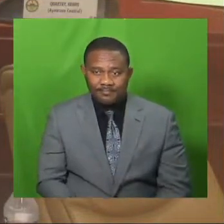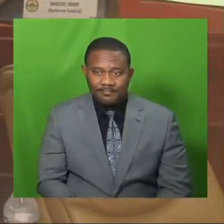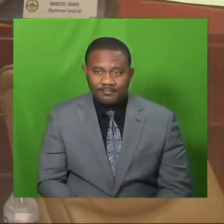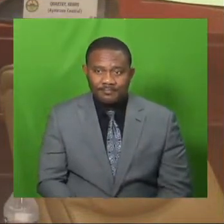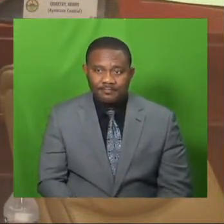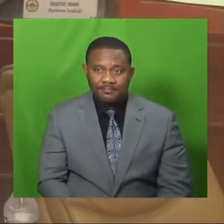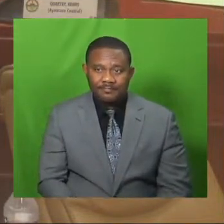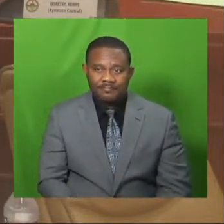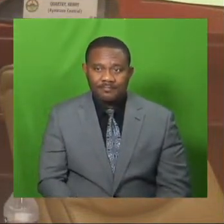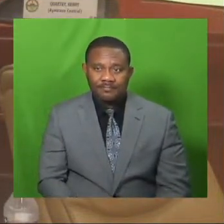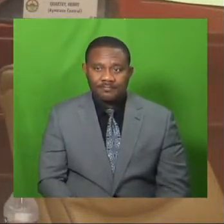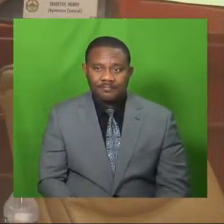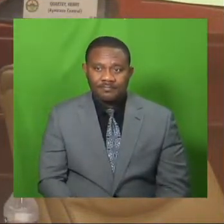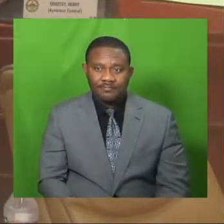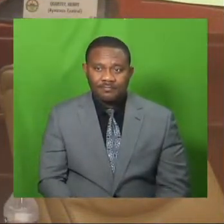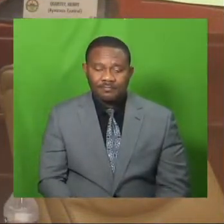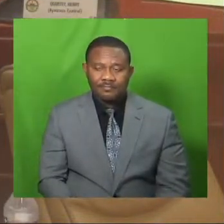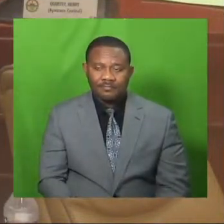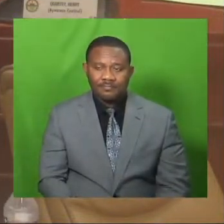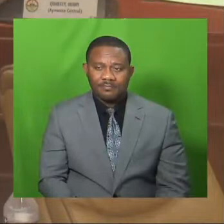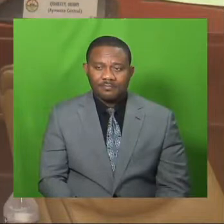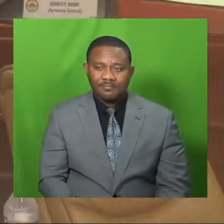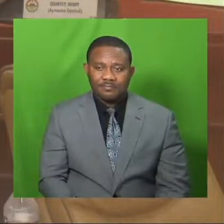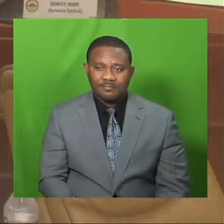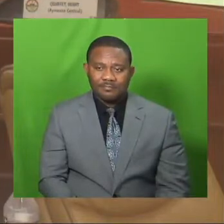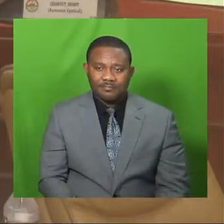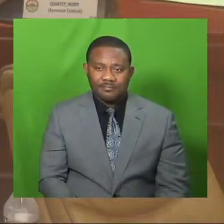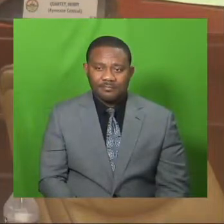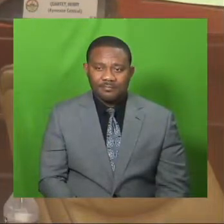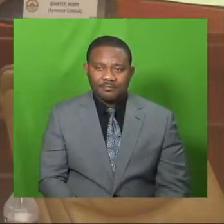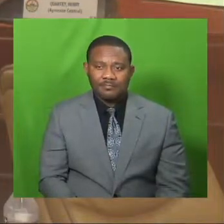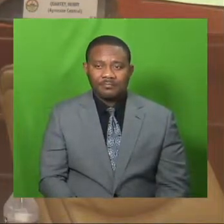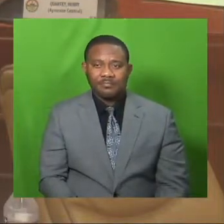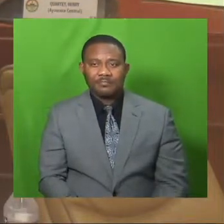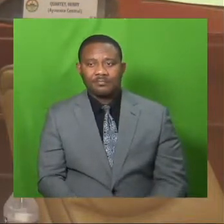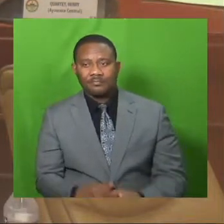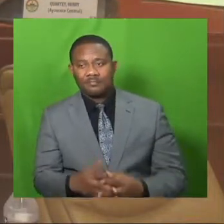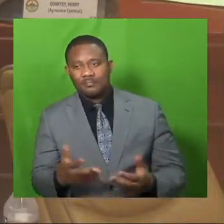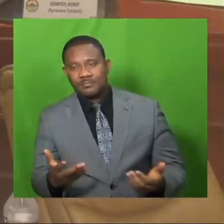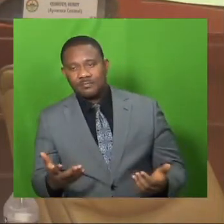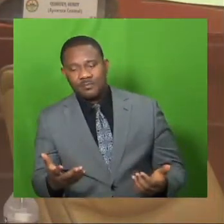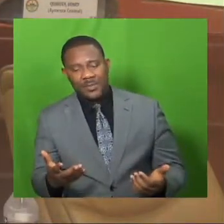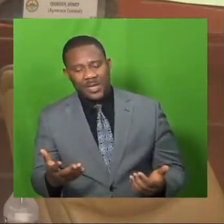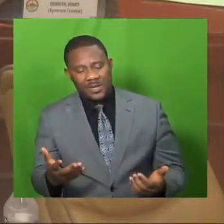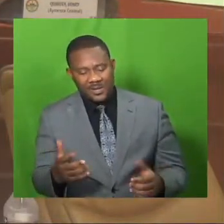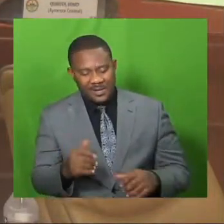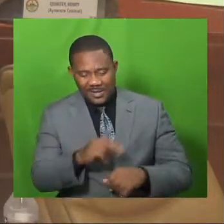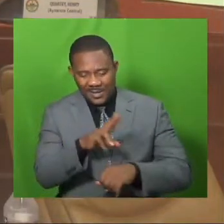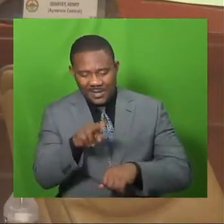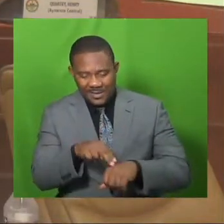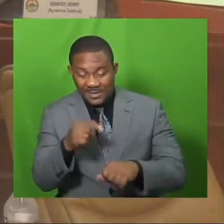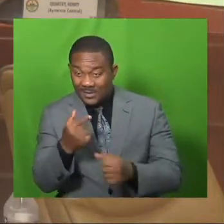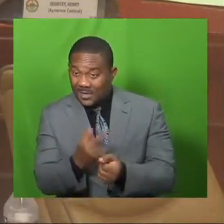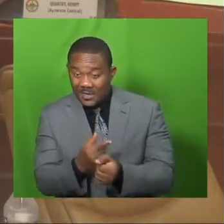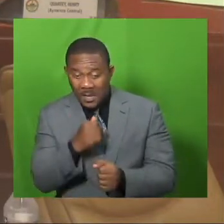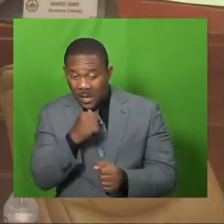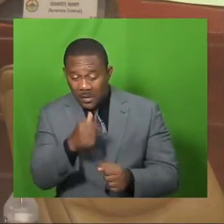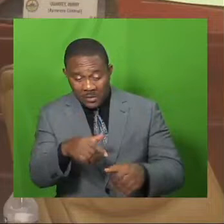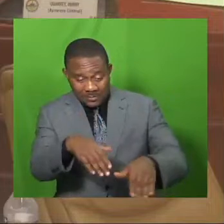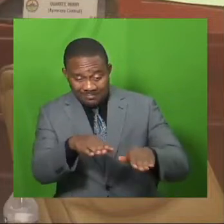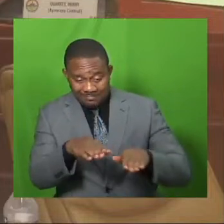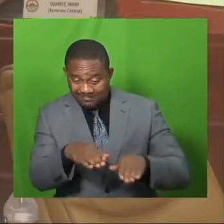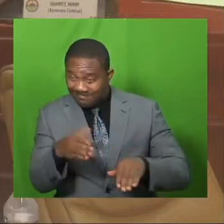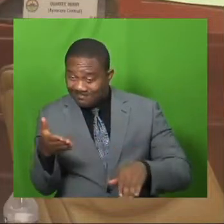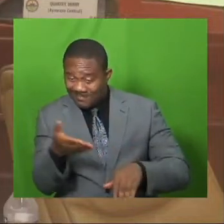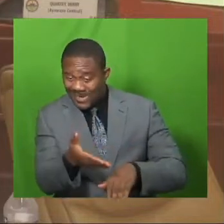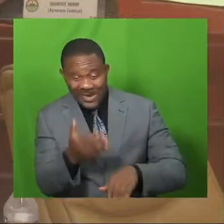Honorable Speaker, my first observation that this nation is not in a cemetery. And I want my